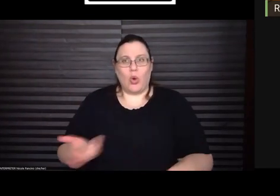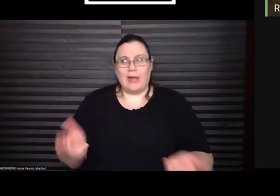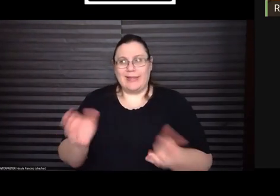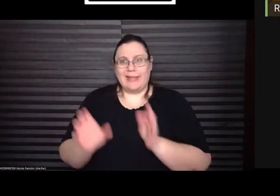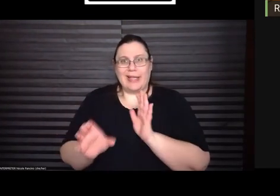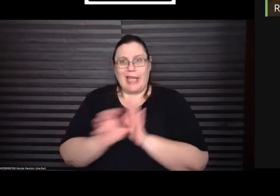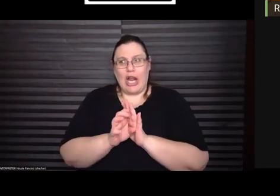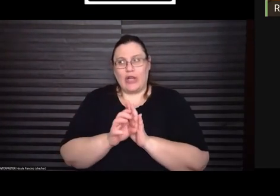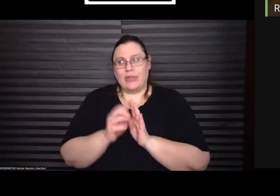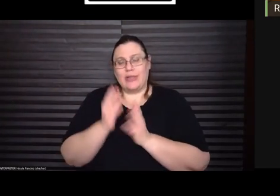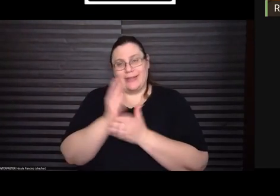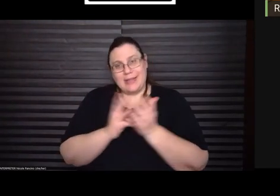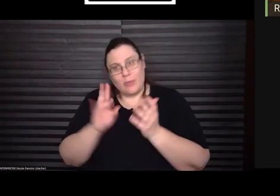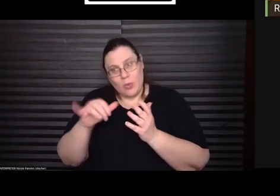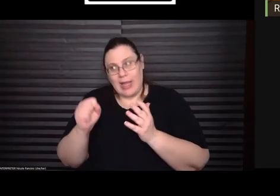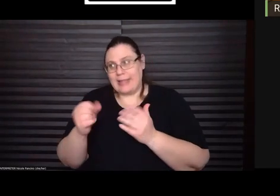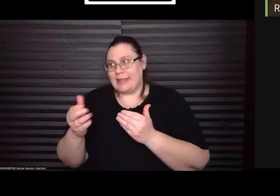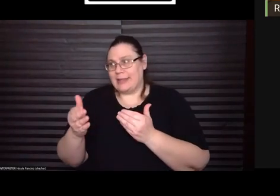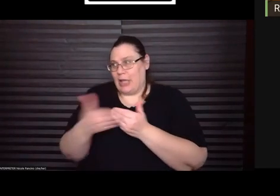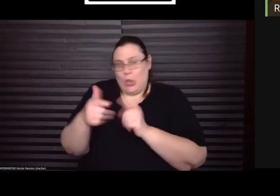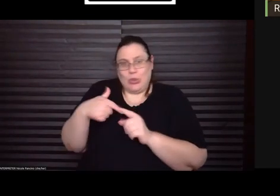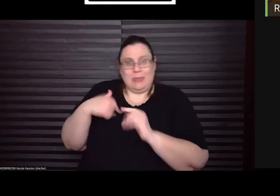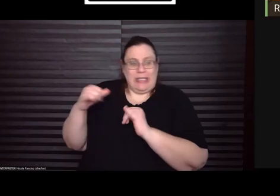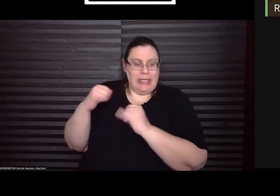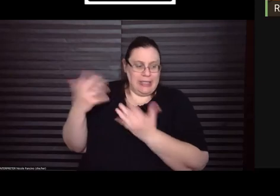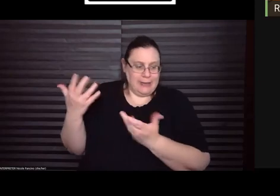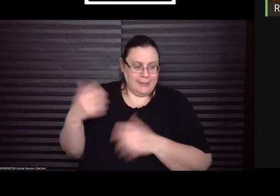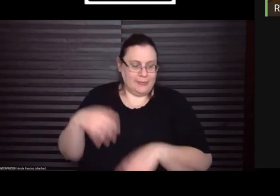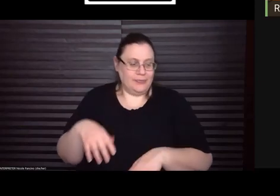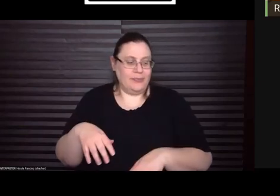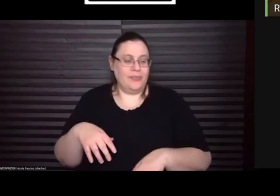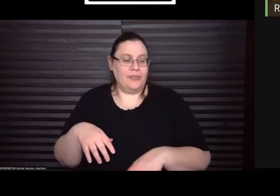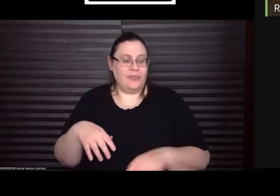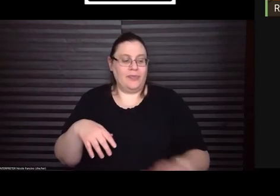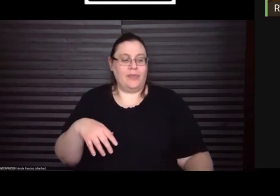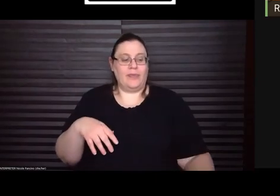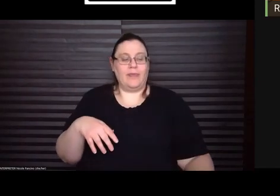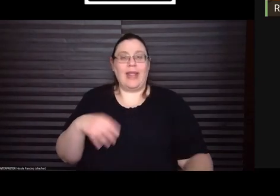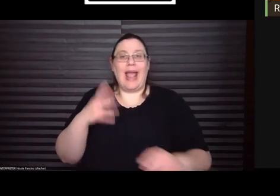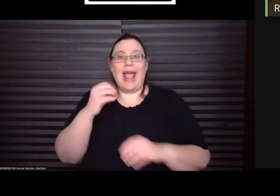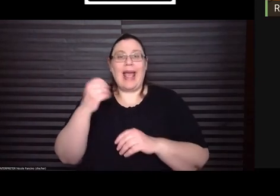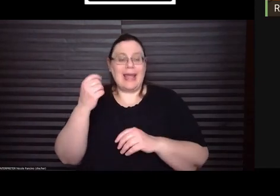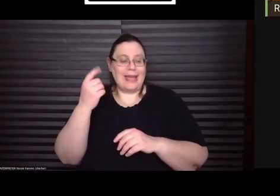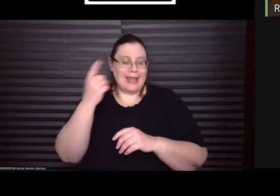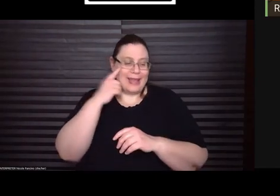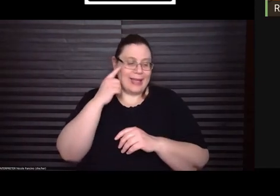It's the character who in some way is close to me, right? So and I